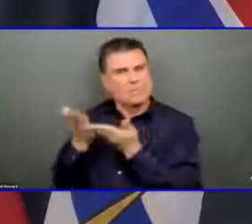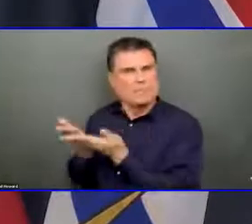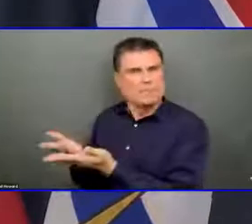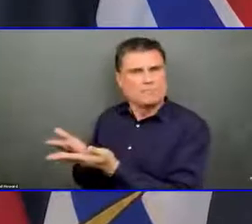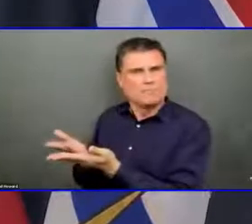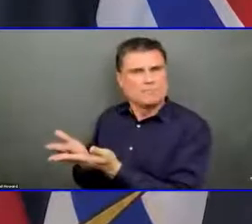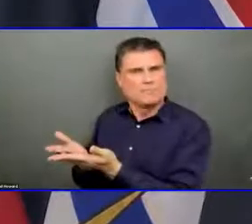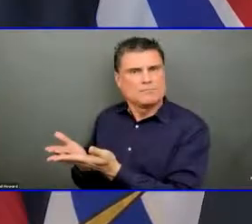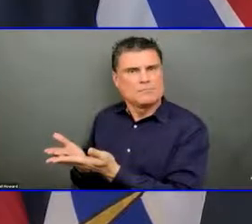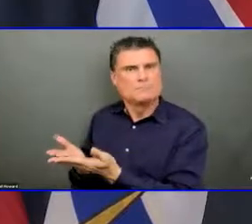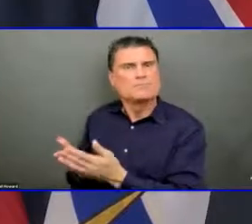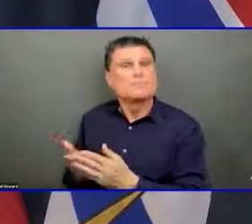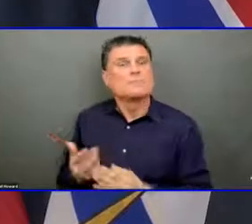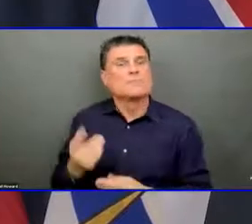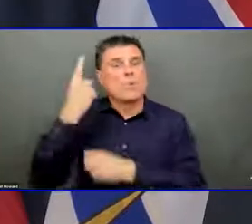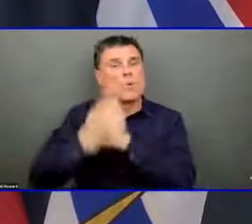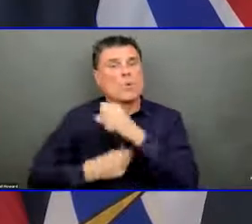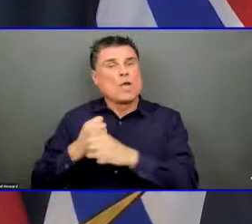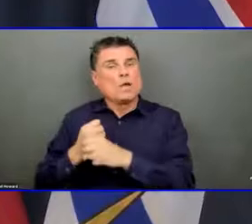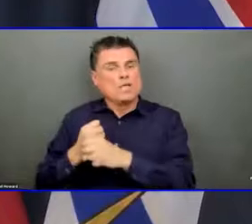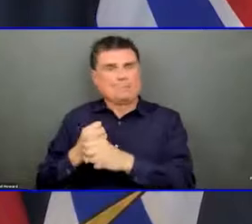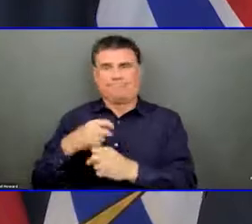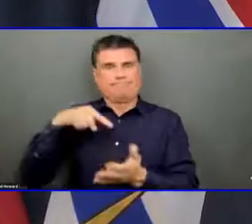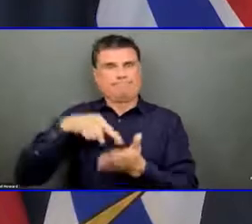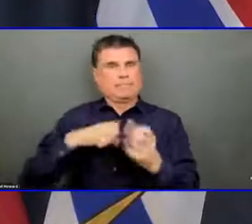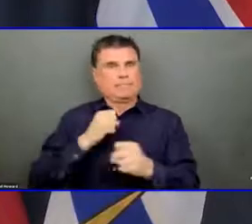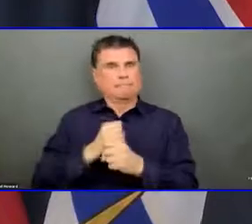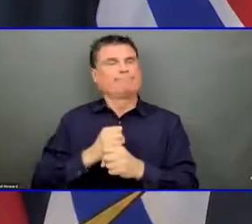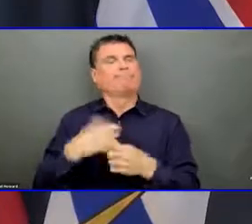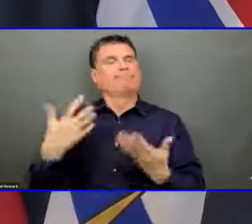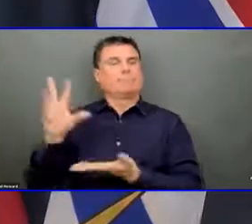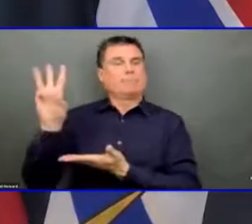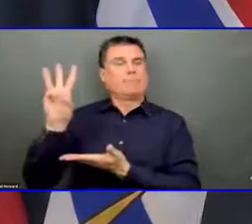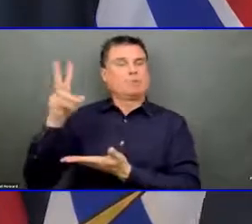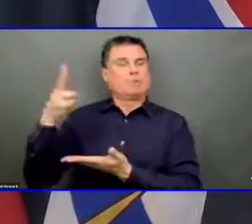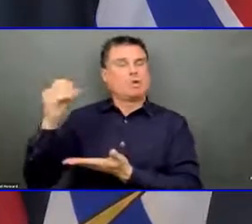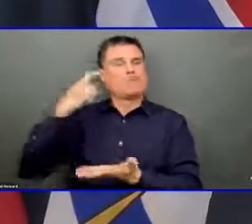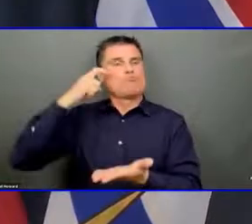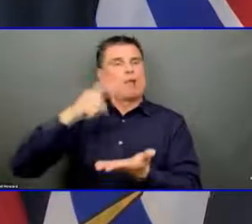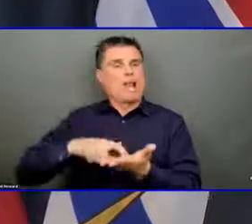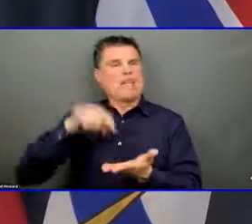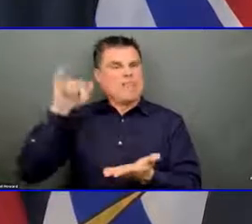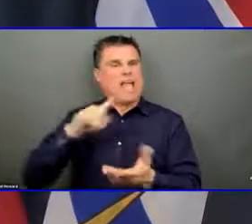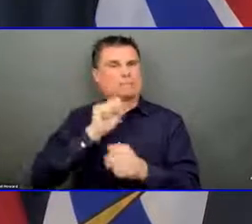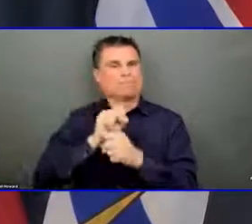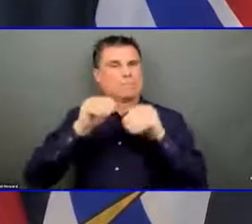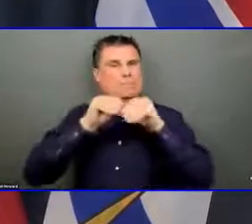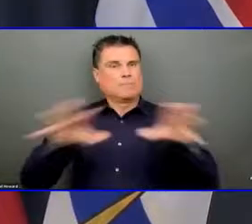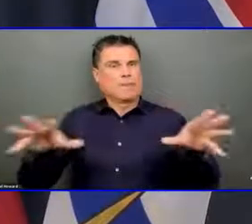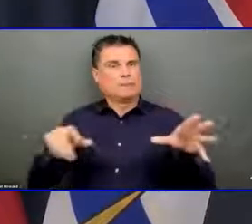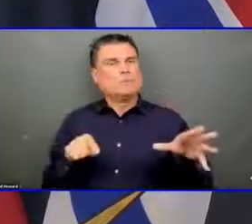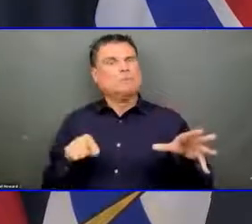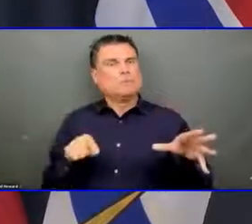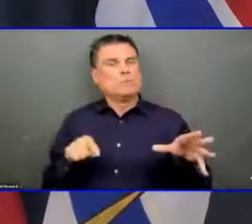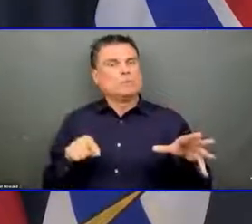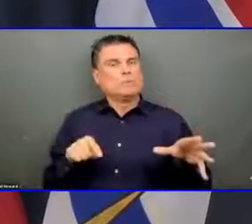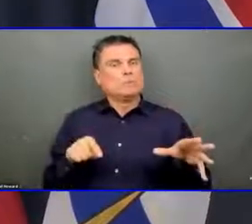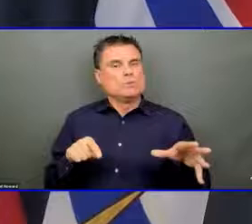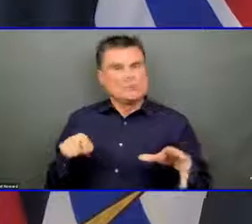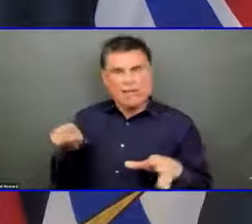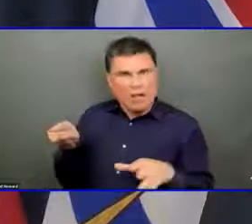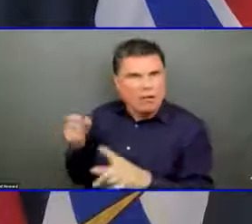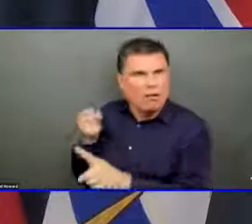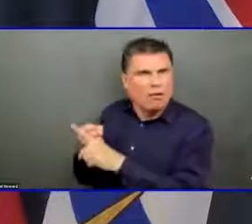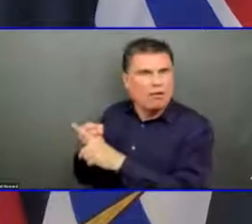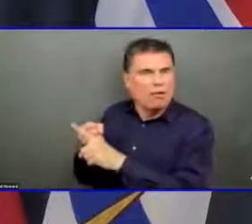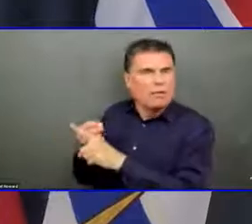people, because they know an individual who's passed away, who has had a significant loss during COVID-19, are affected by this.